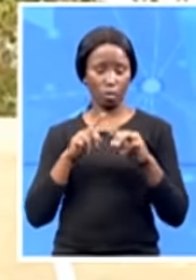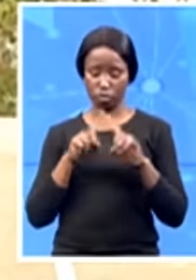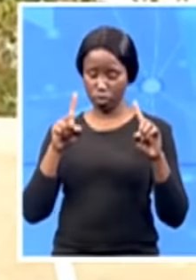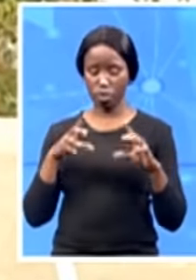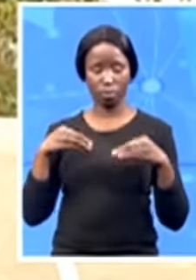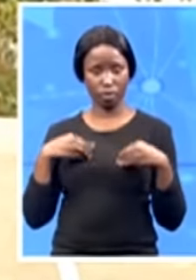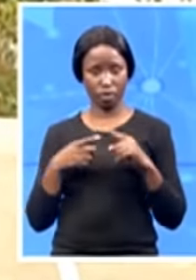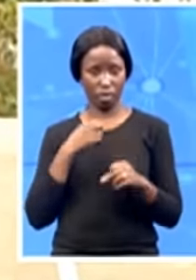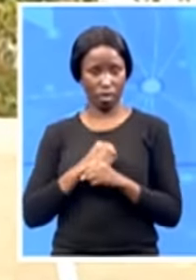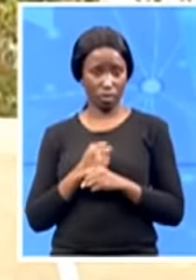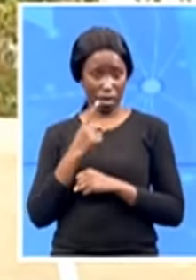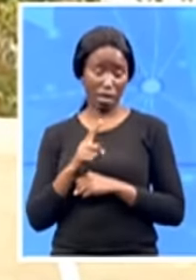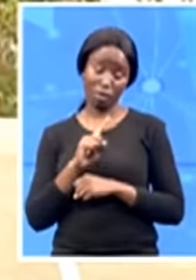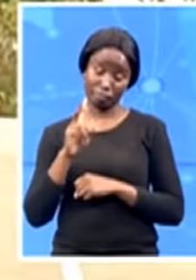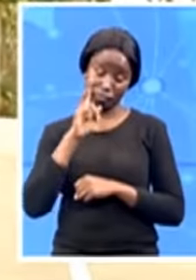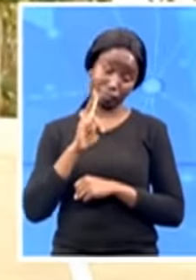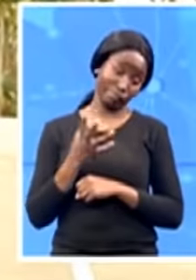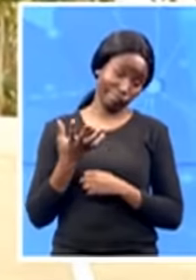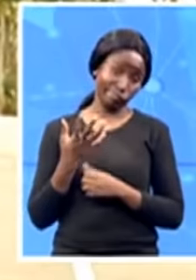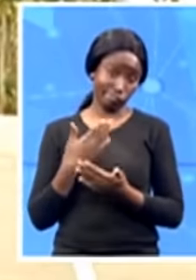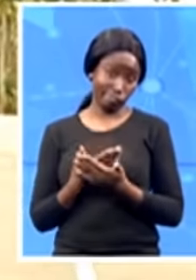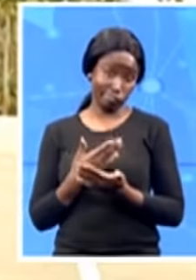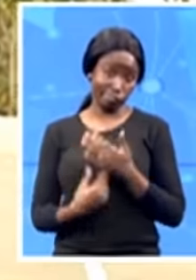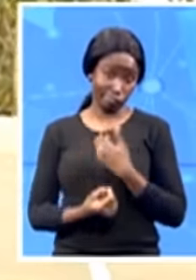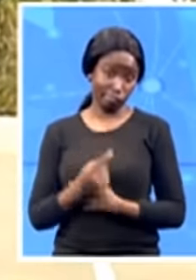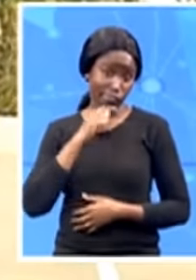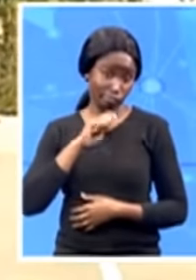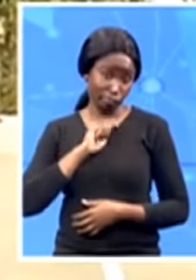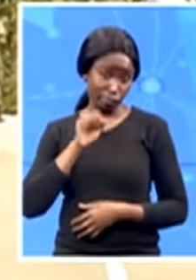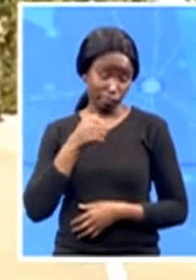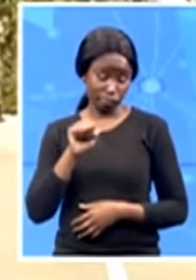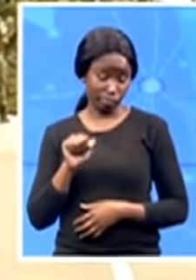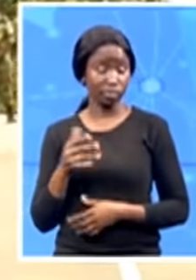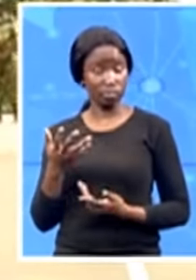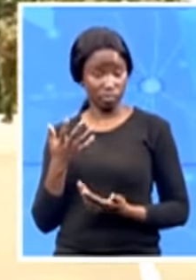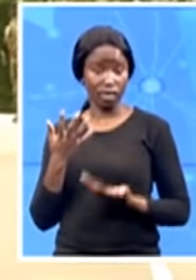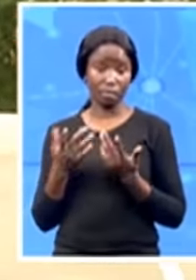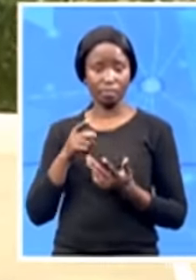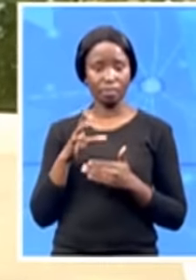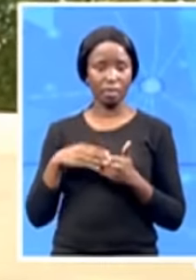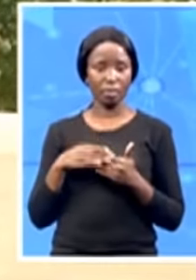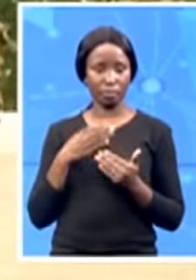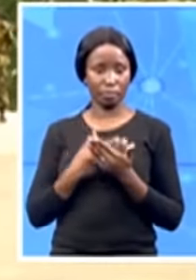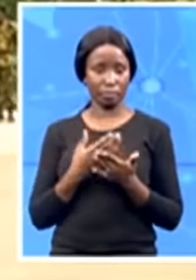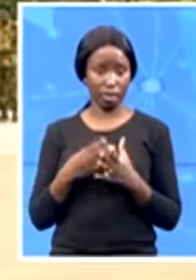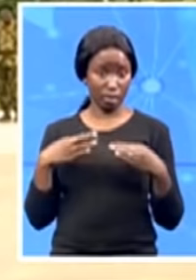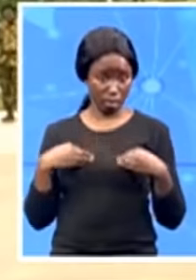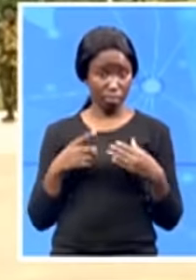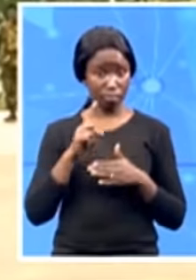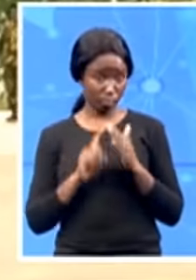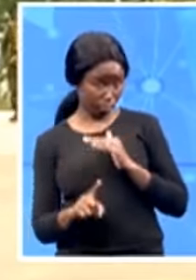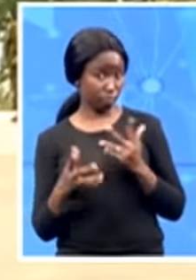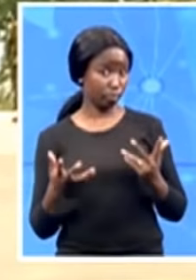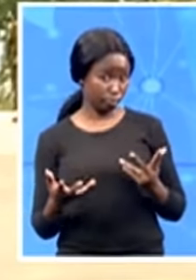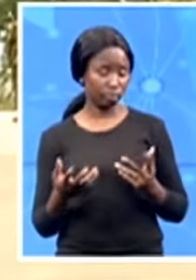see whether or not, Desiree, indeed, as they're telling us, those members will be able to come out here to KwaZulu-Natal. But of course, in